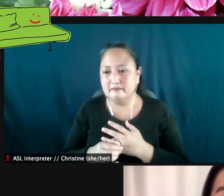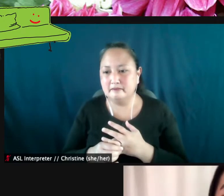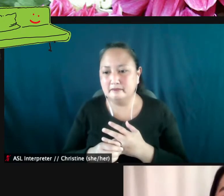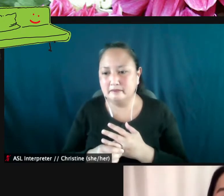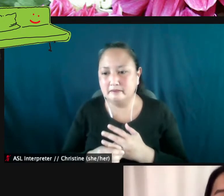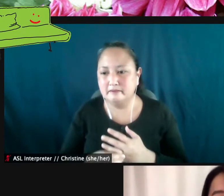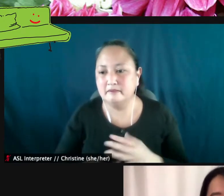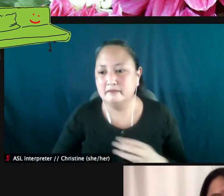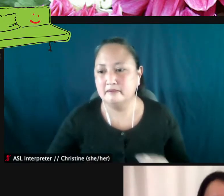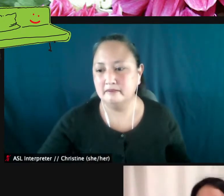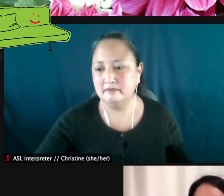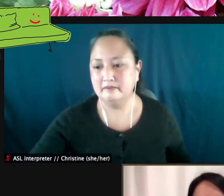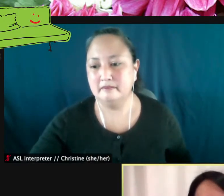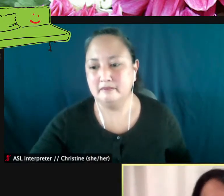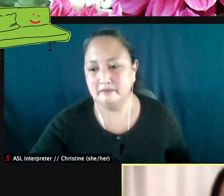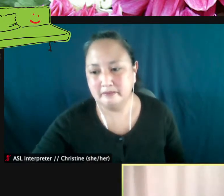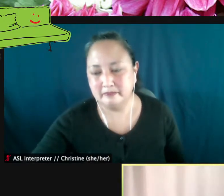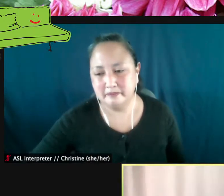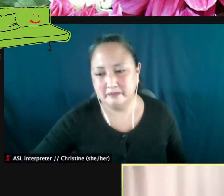There you are.